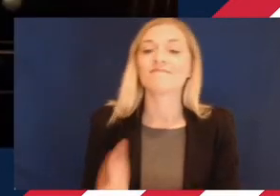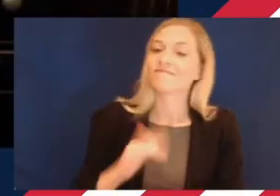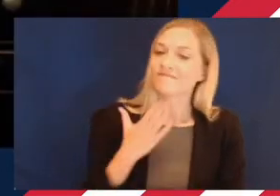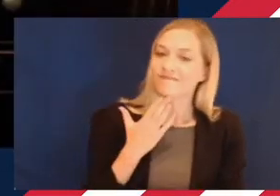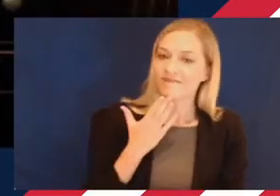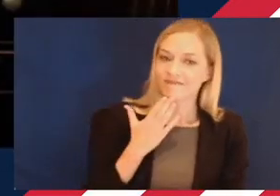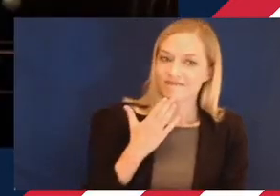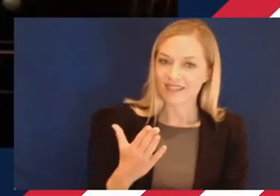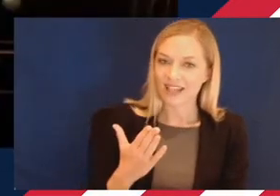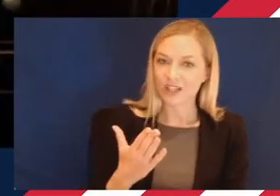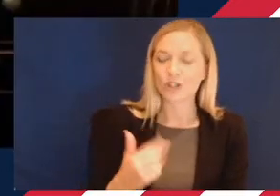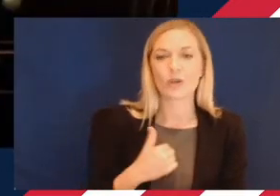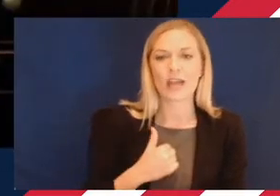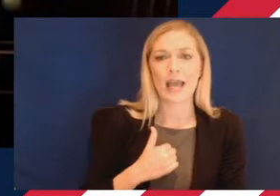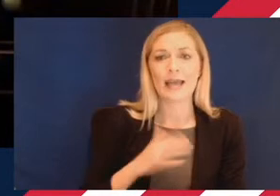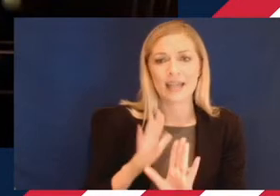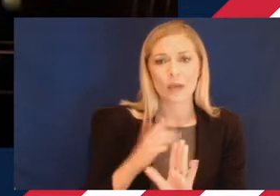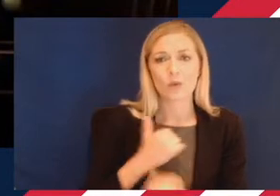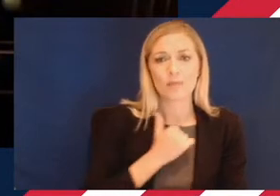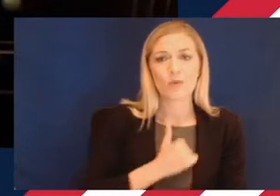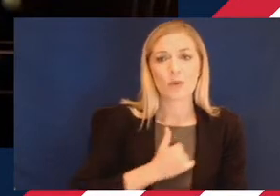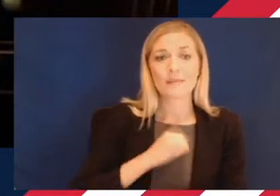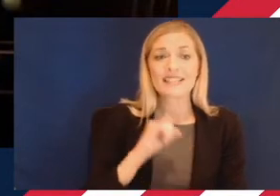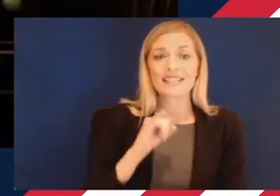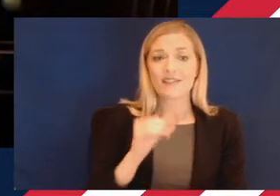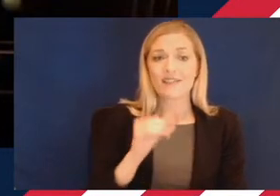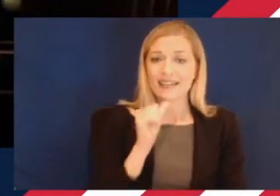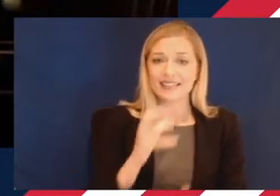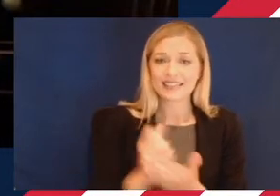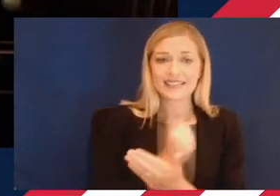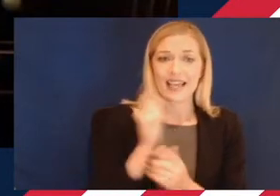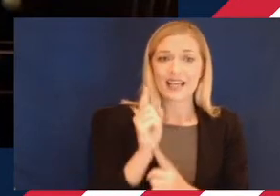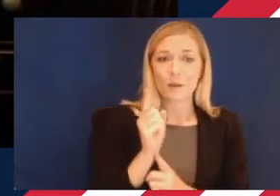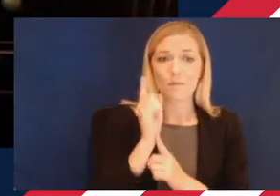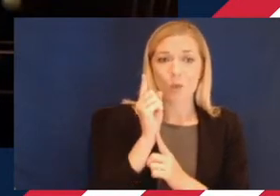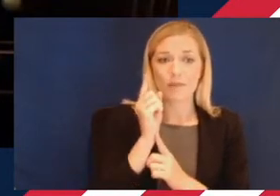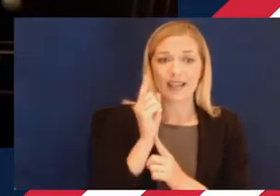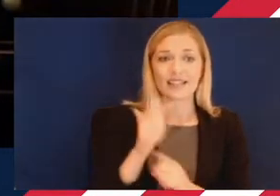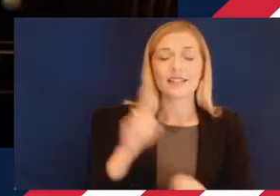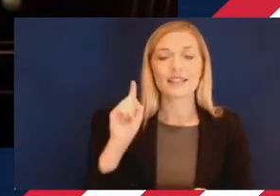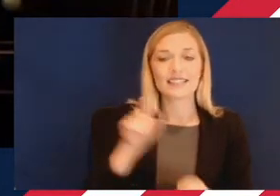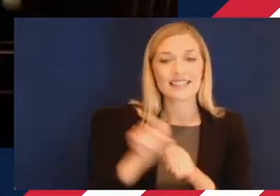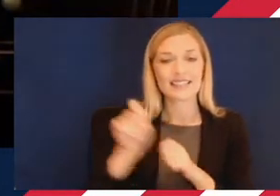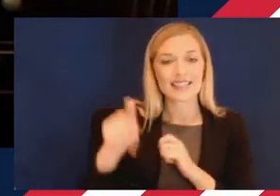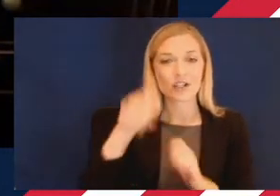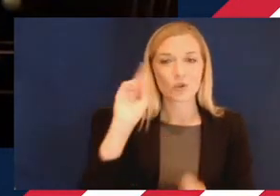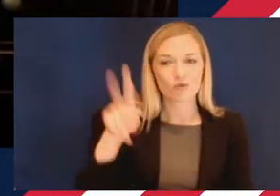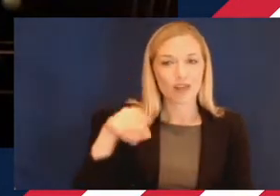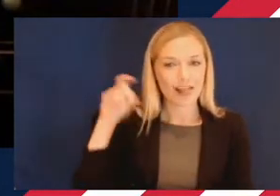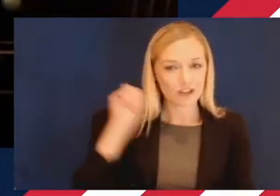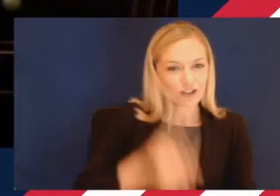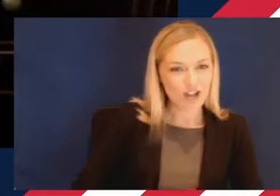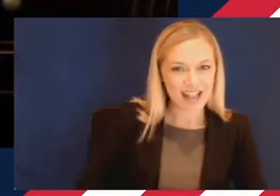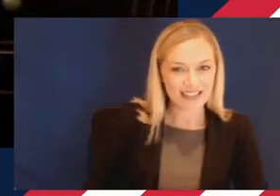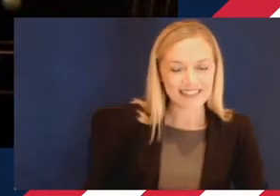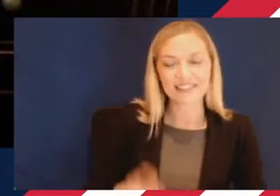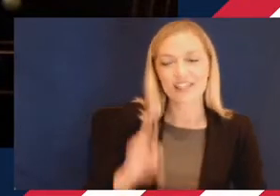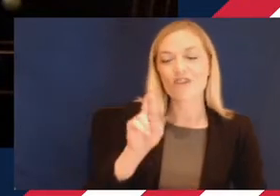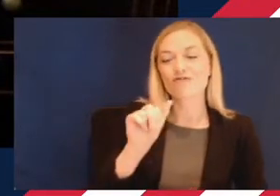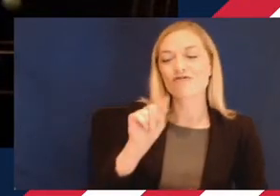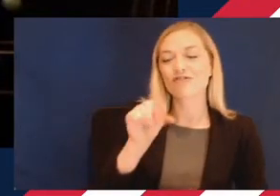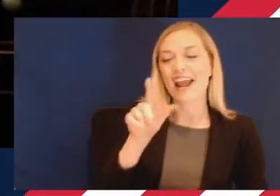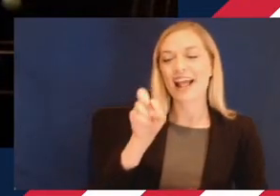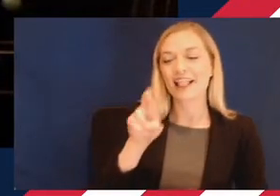didn't take a moment of personal privilege and send you a virtual Rattler strike. All right. Strike again. That's